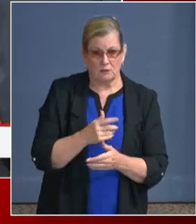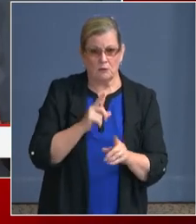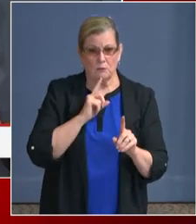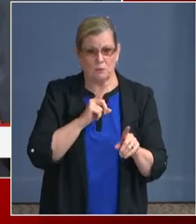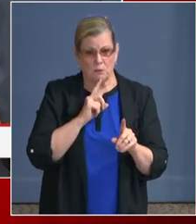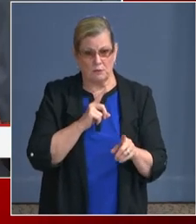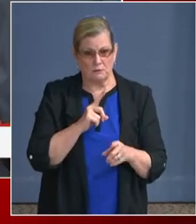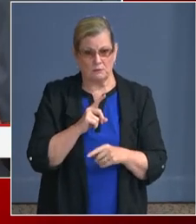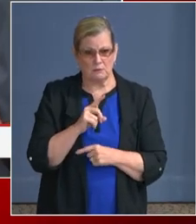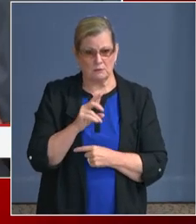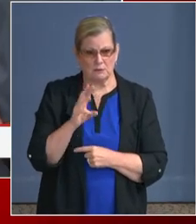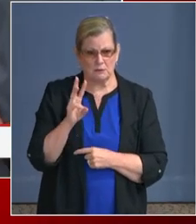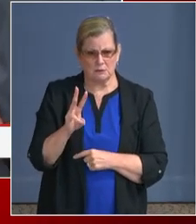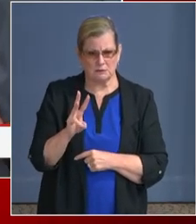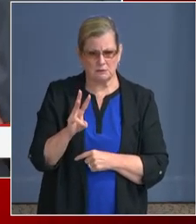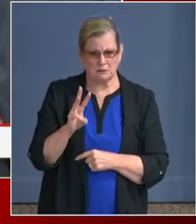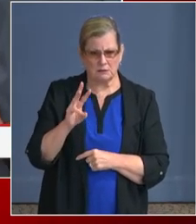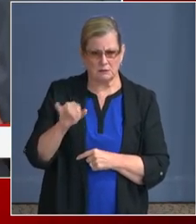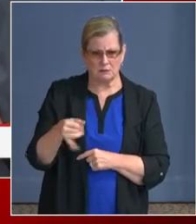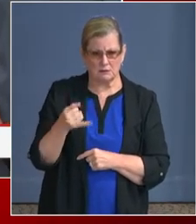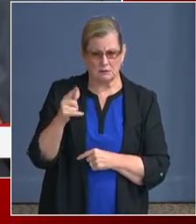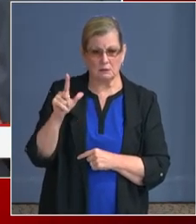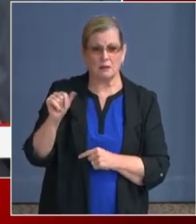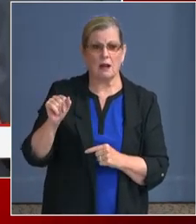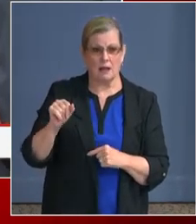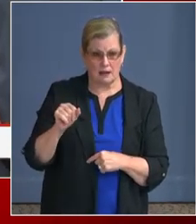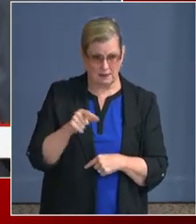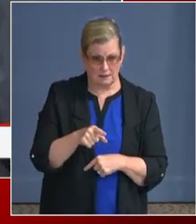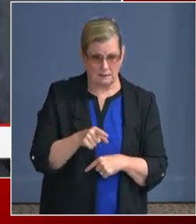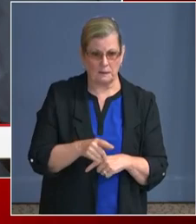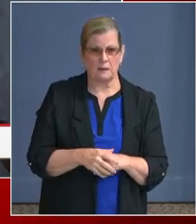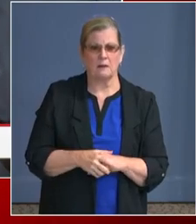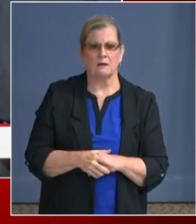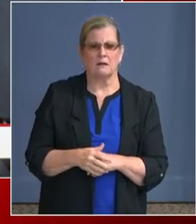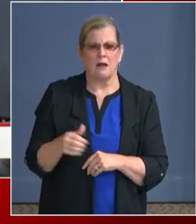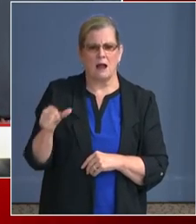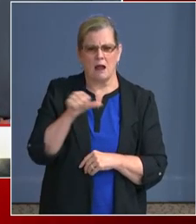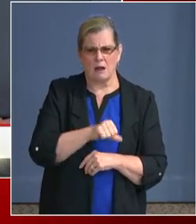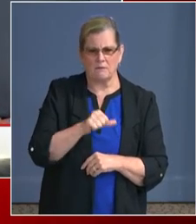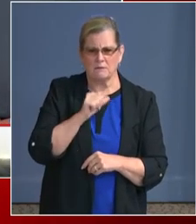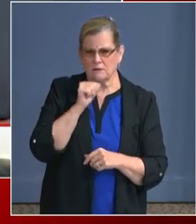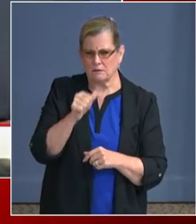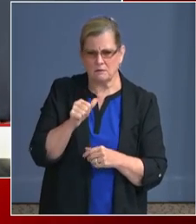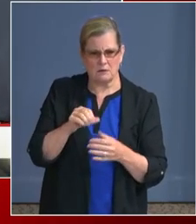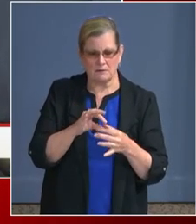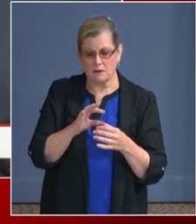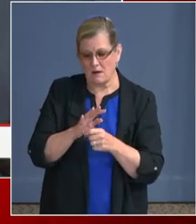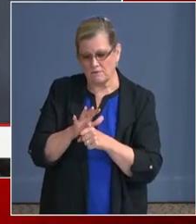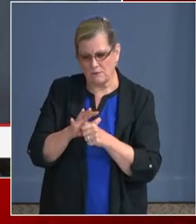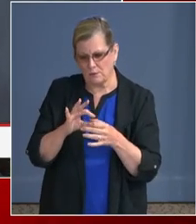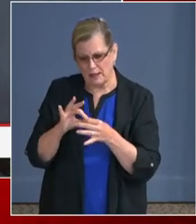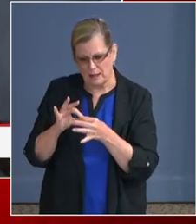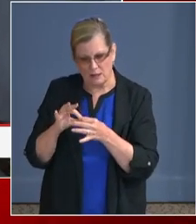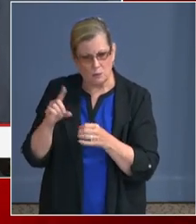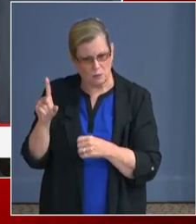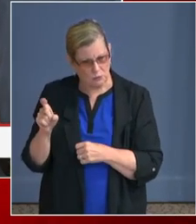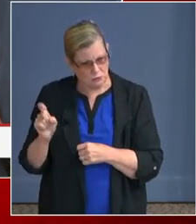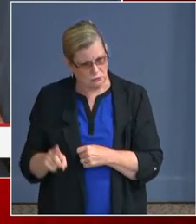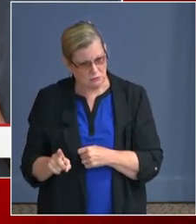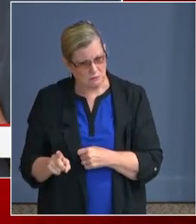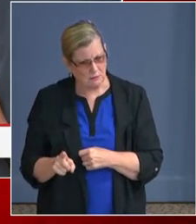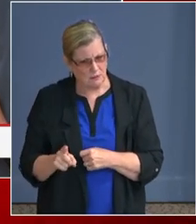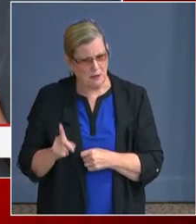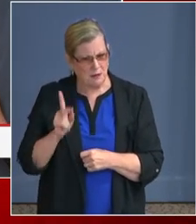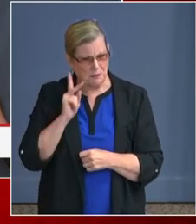Hi, Justin. Welcome. Thank you. I appreciate it. I have a couple of non-COVID related questions. Okay. For one, a lot of protesters were happy to see